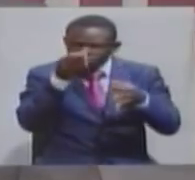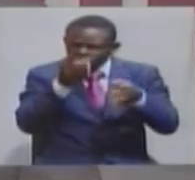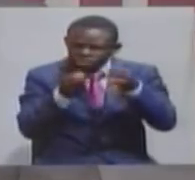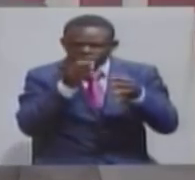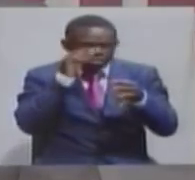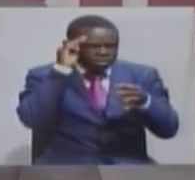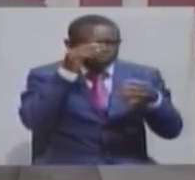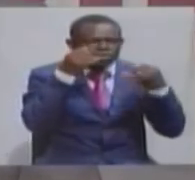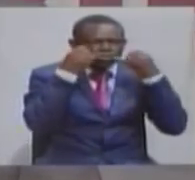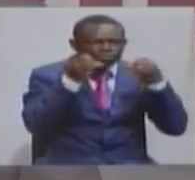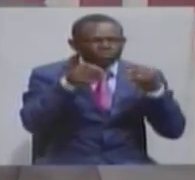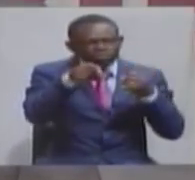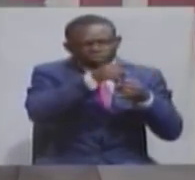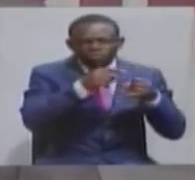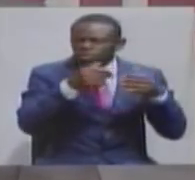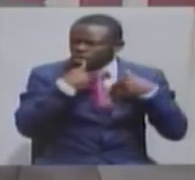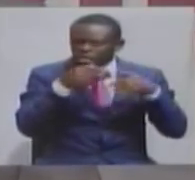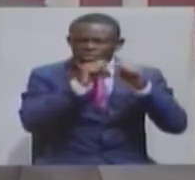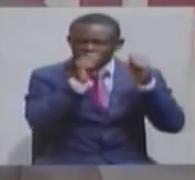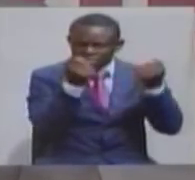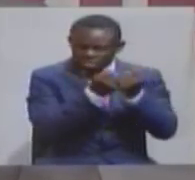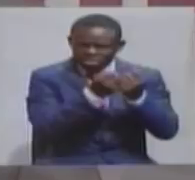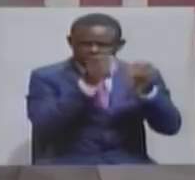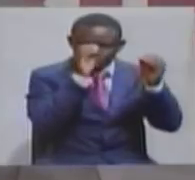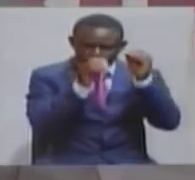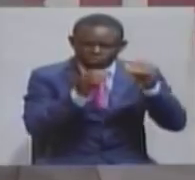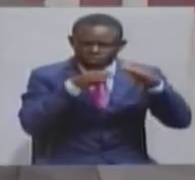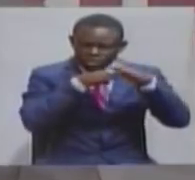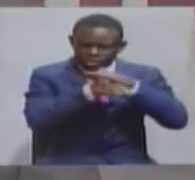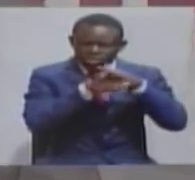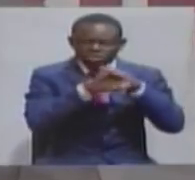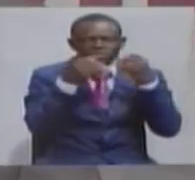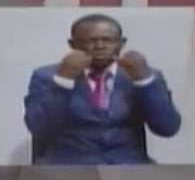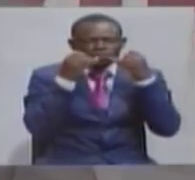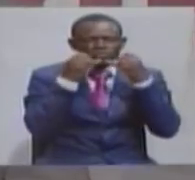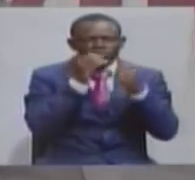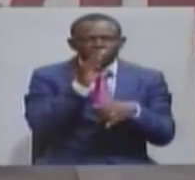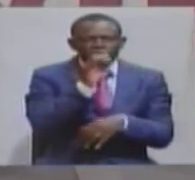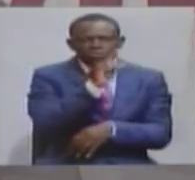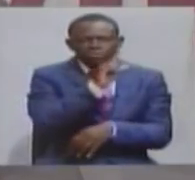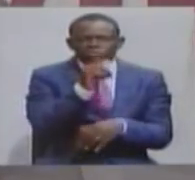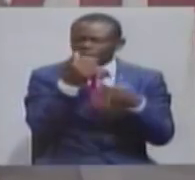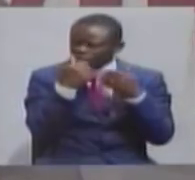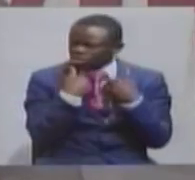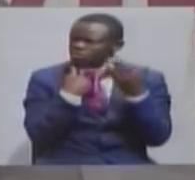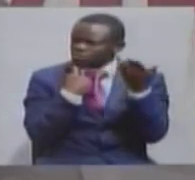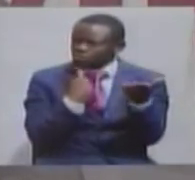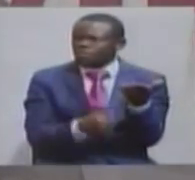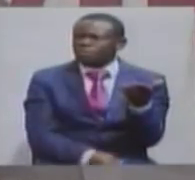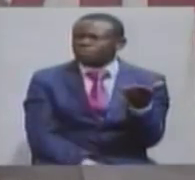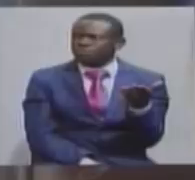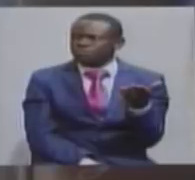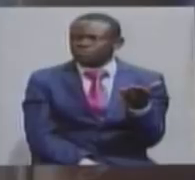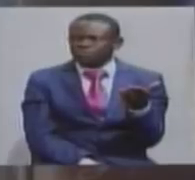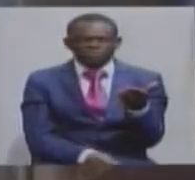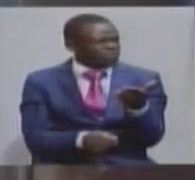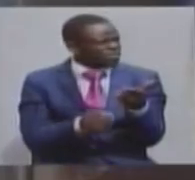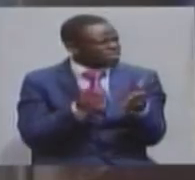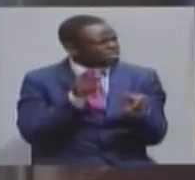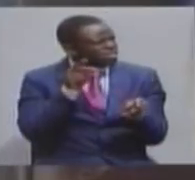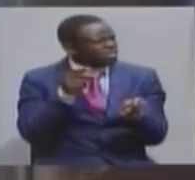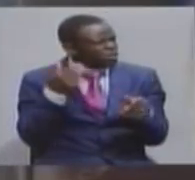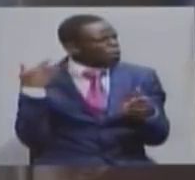information, access to information bill. They're working on it. And so the issue for me... It's strange that people have been exchanging those